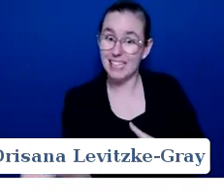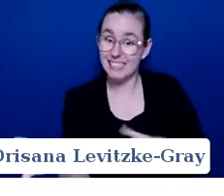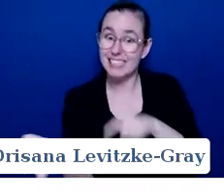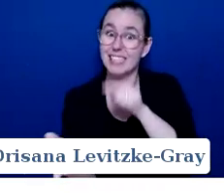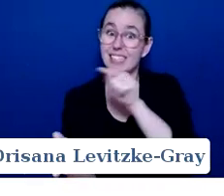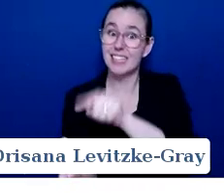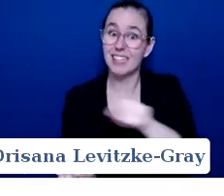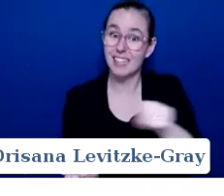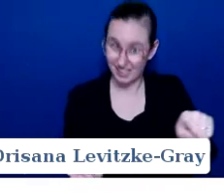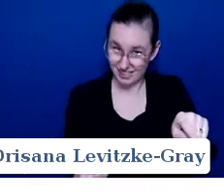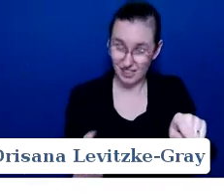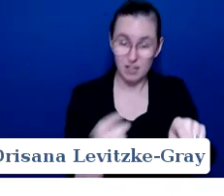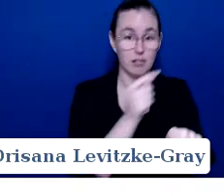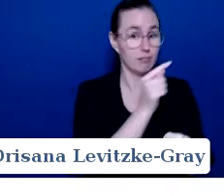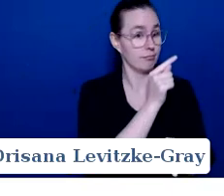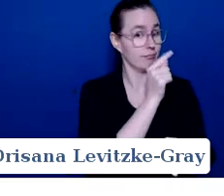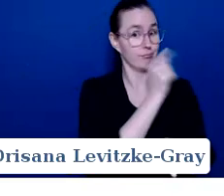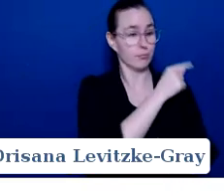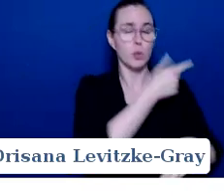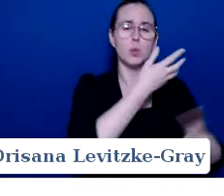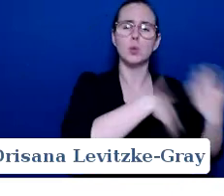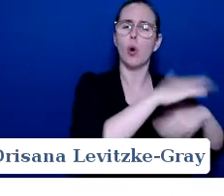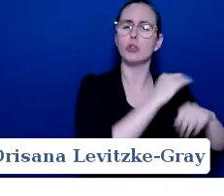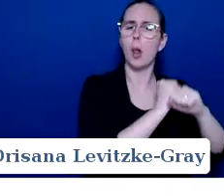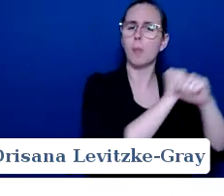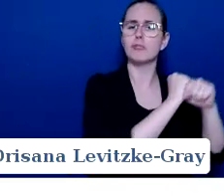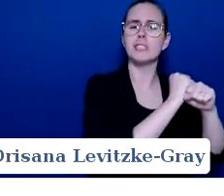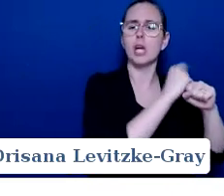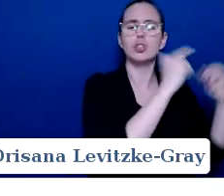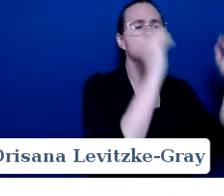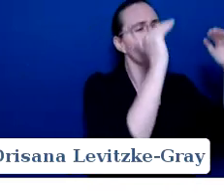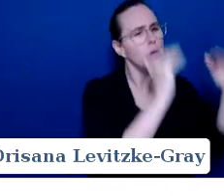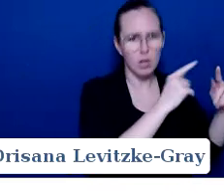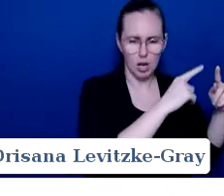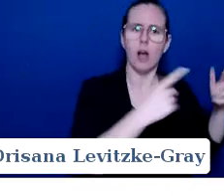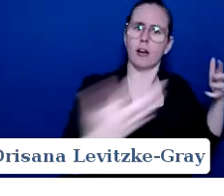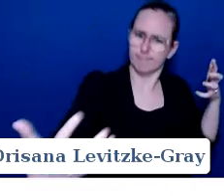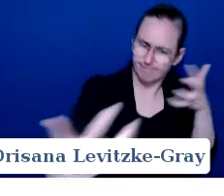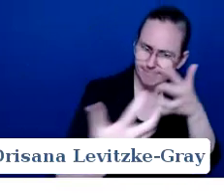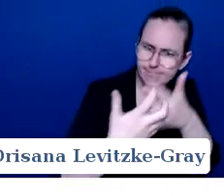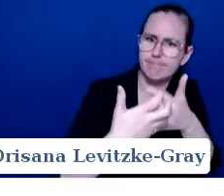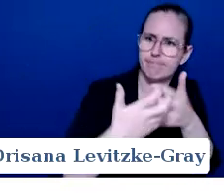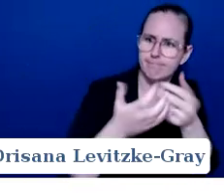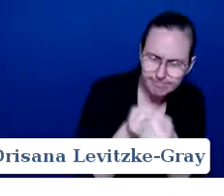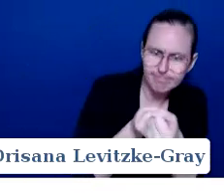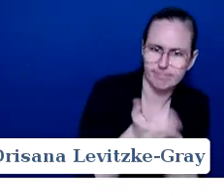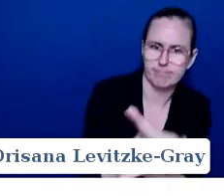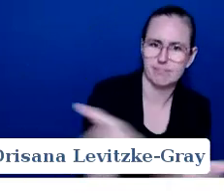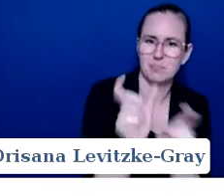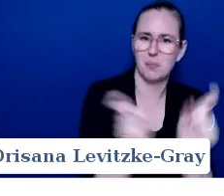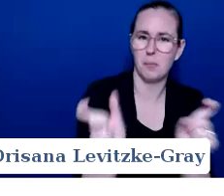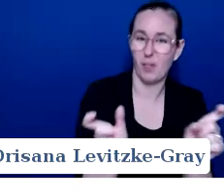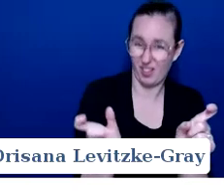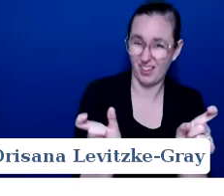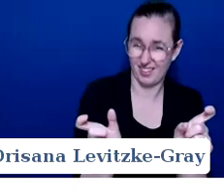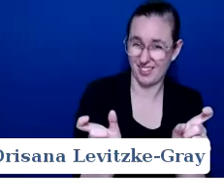scheme. Just here not to confuse that persons with disabilities will be always eligible to enter other general schemes